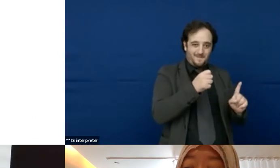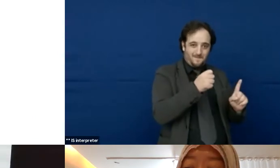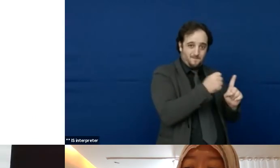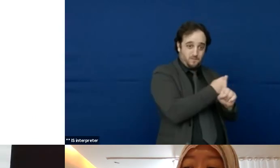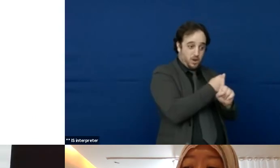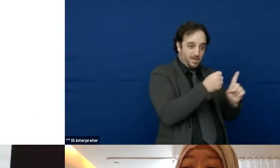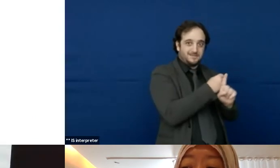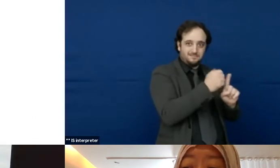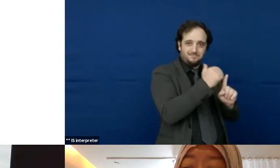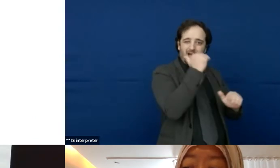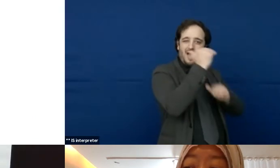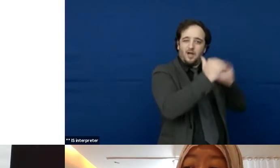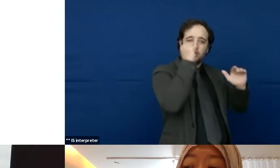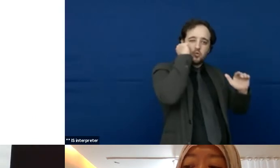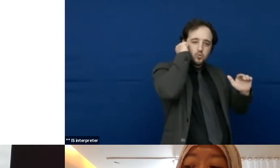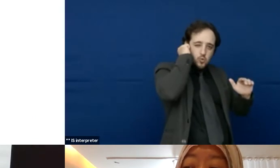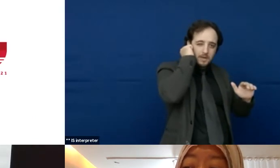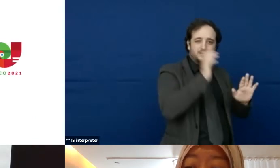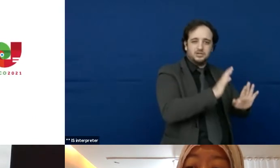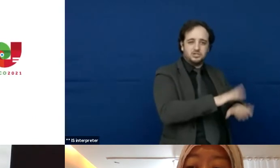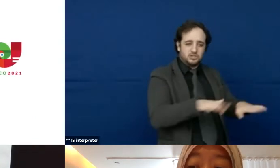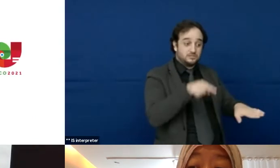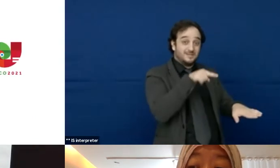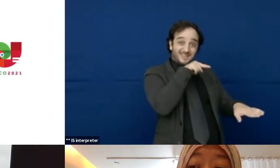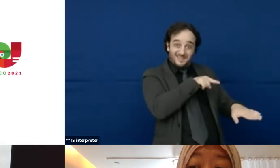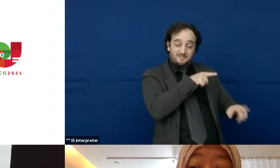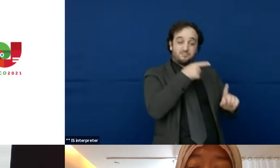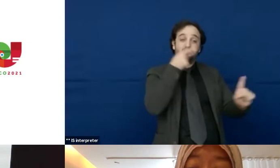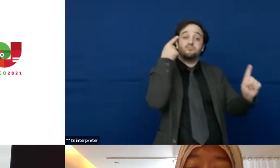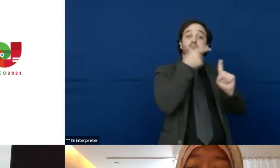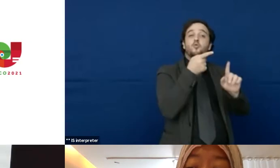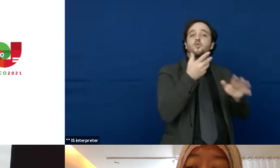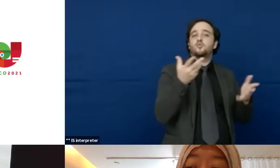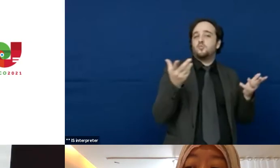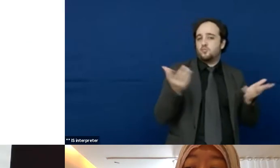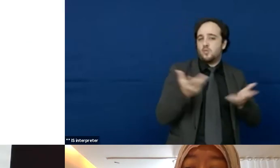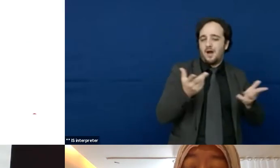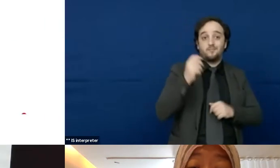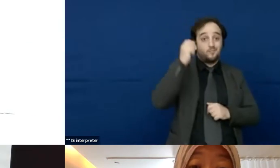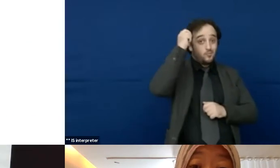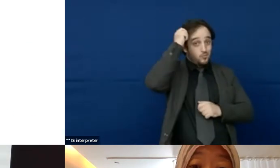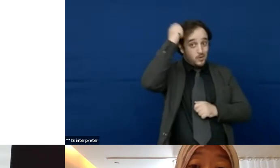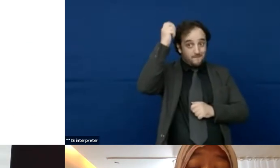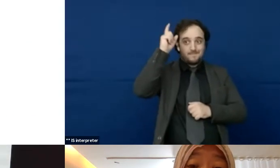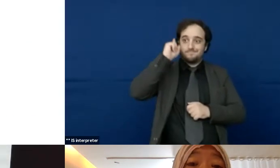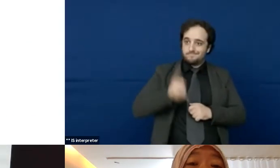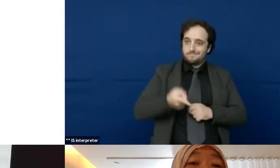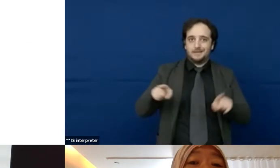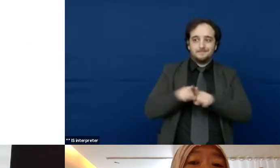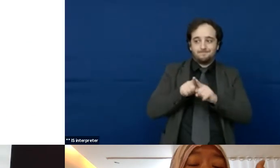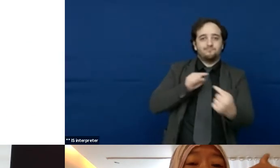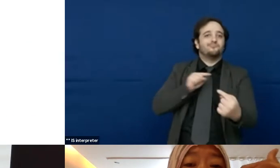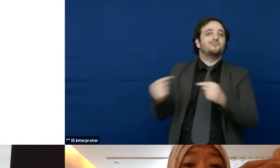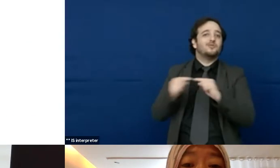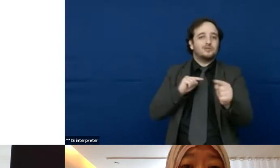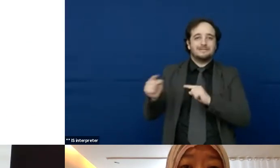Fund line ministries in sectors that have a critical role to play in policy development and program implementation that